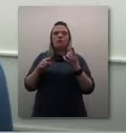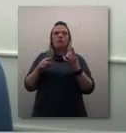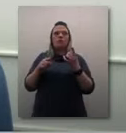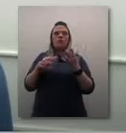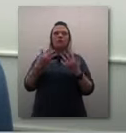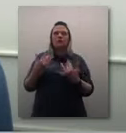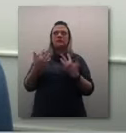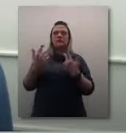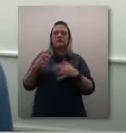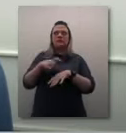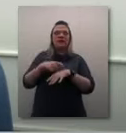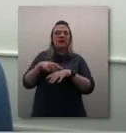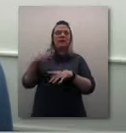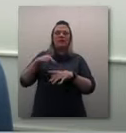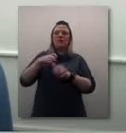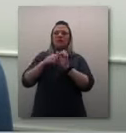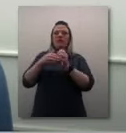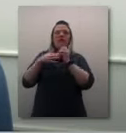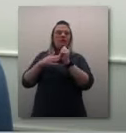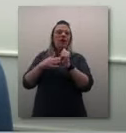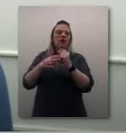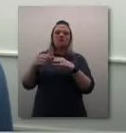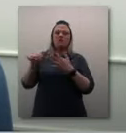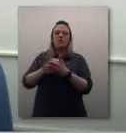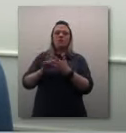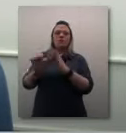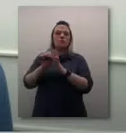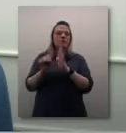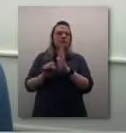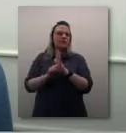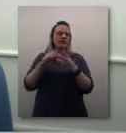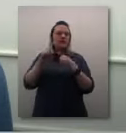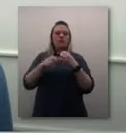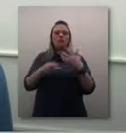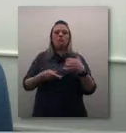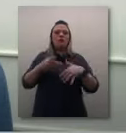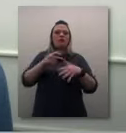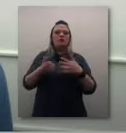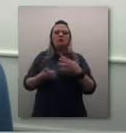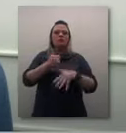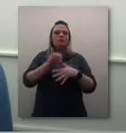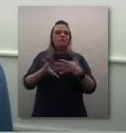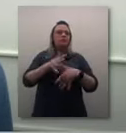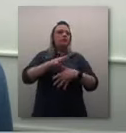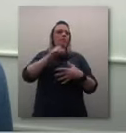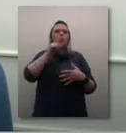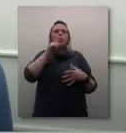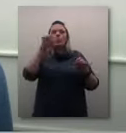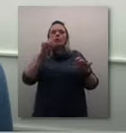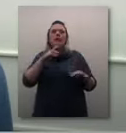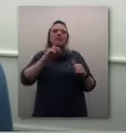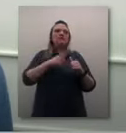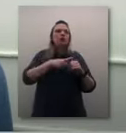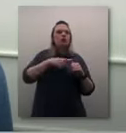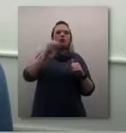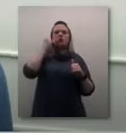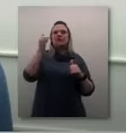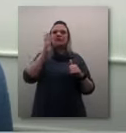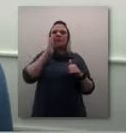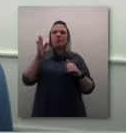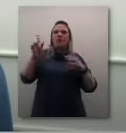to guidance from the New York State Health Department about priority of who to test if they are going to issue any,